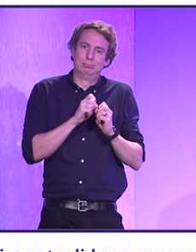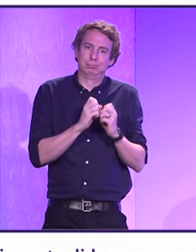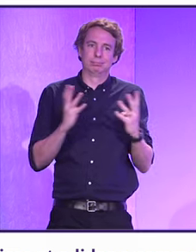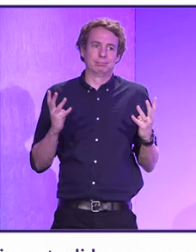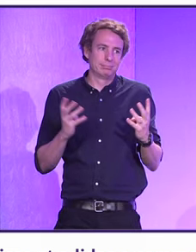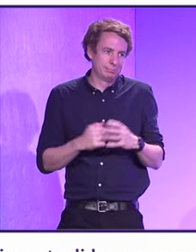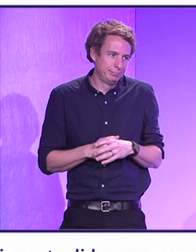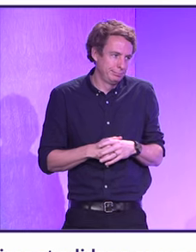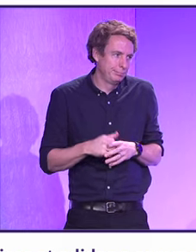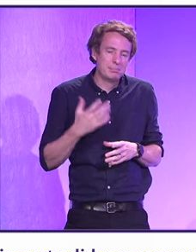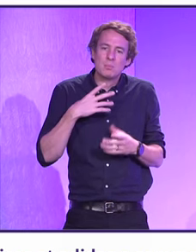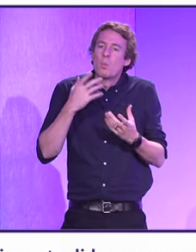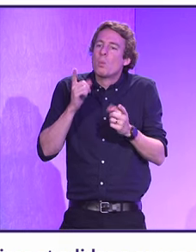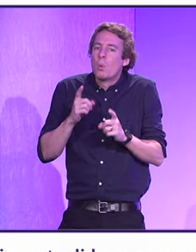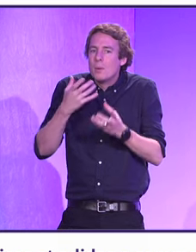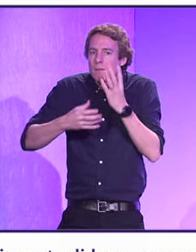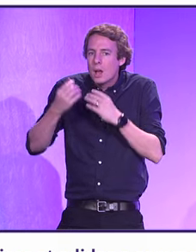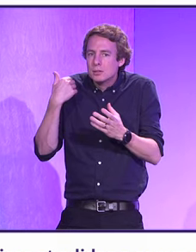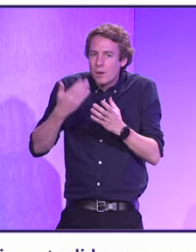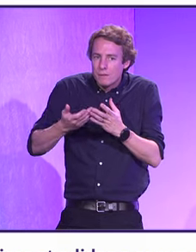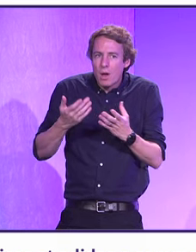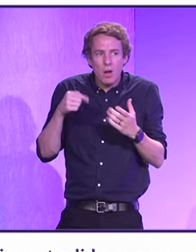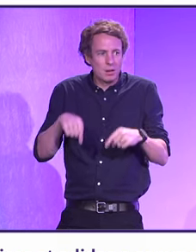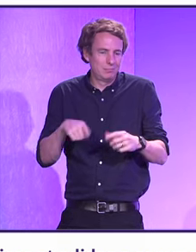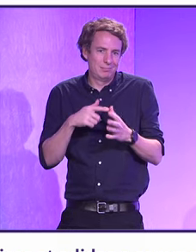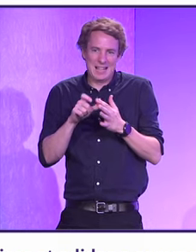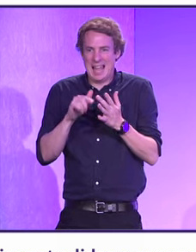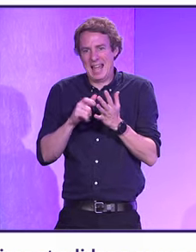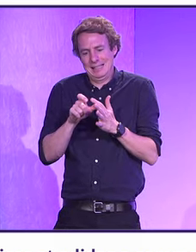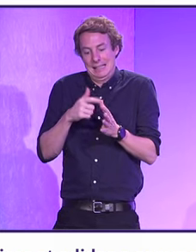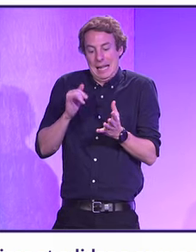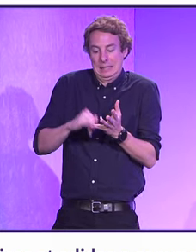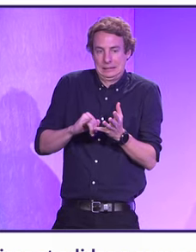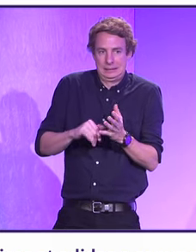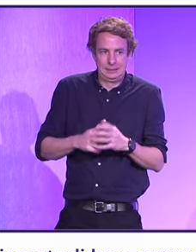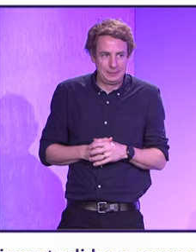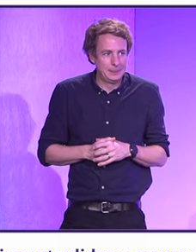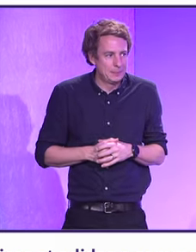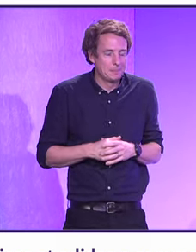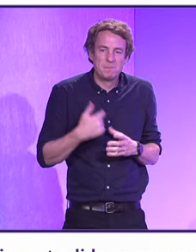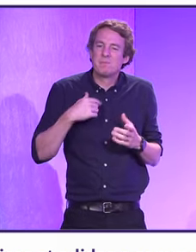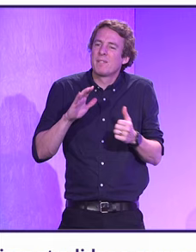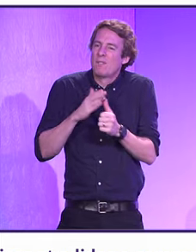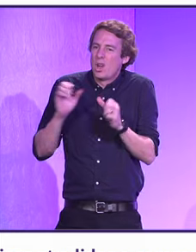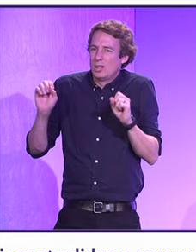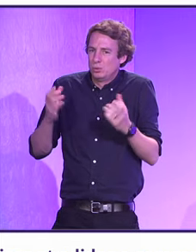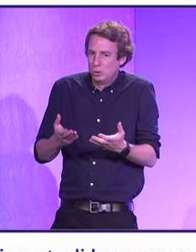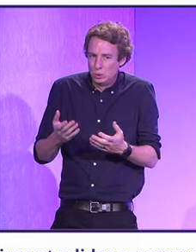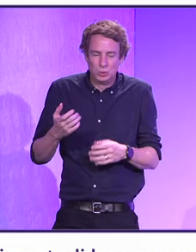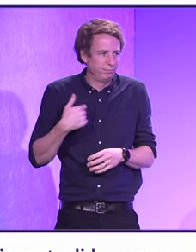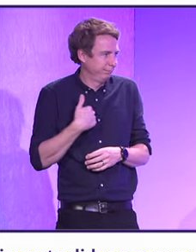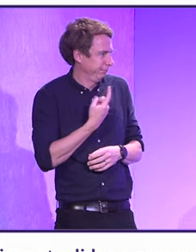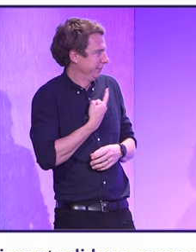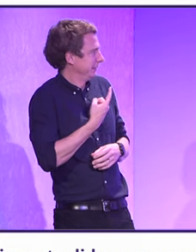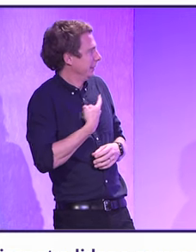the highlights, what we've learned in the journey so far. Start with a little bit of an introduction of ourselves. So I